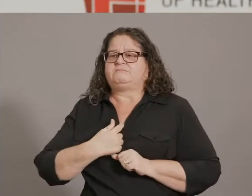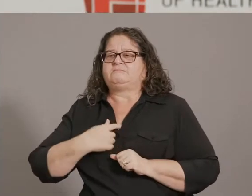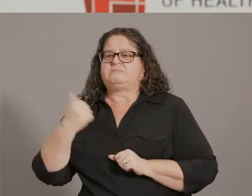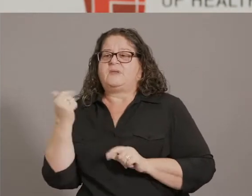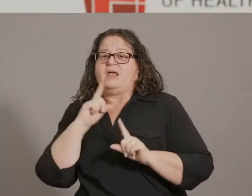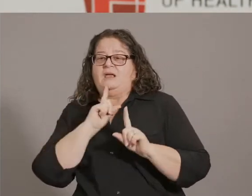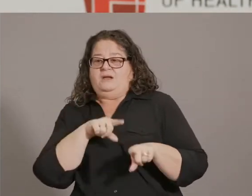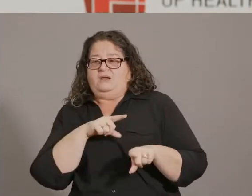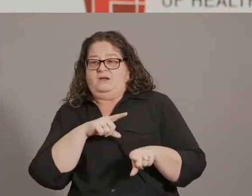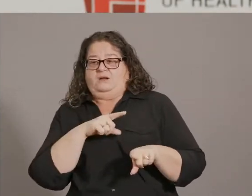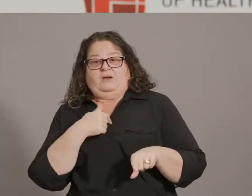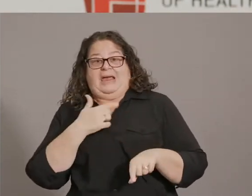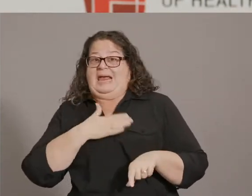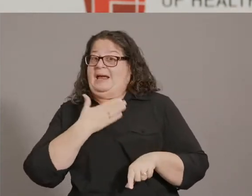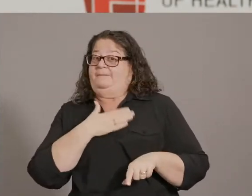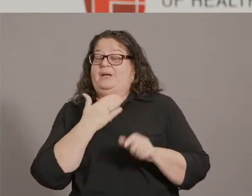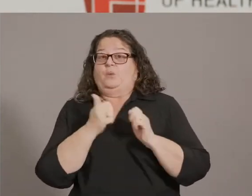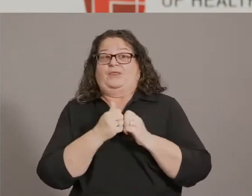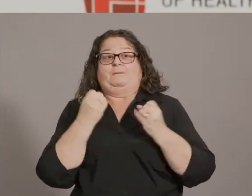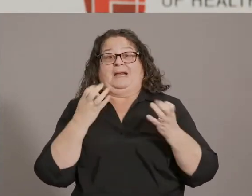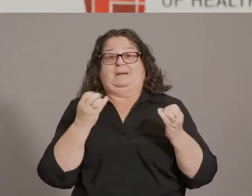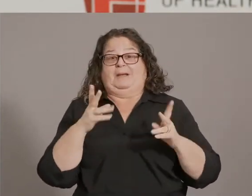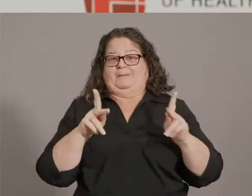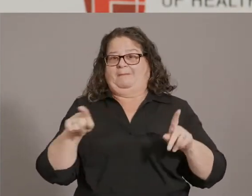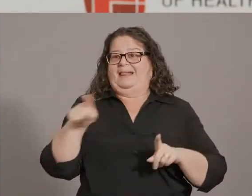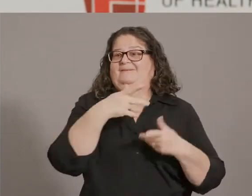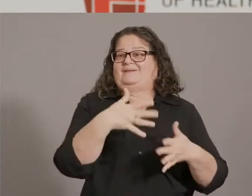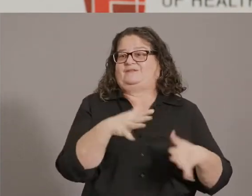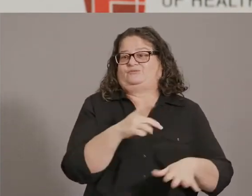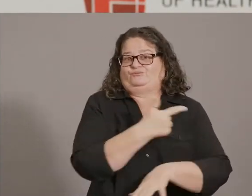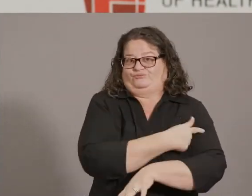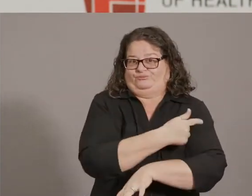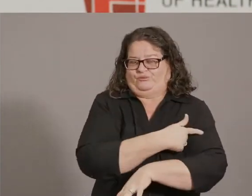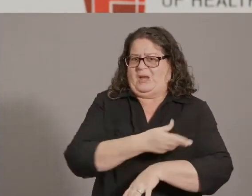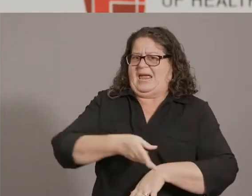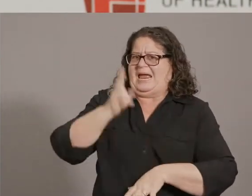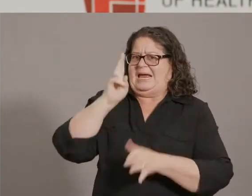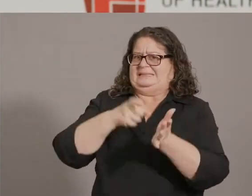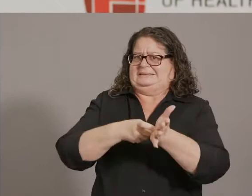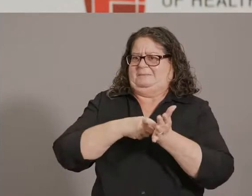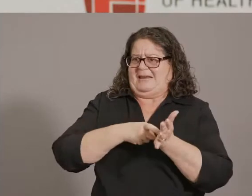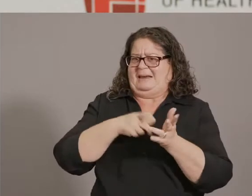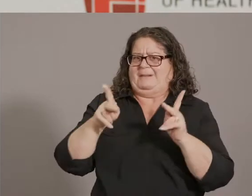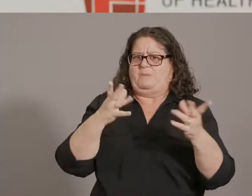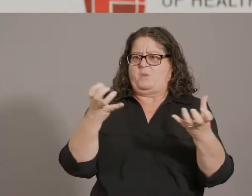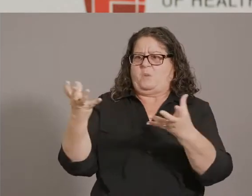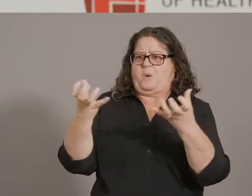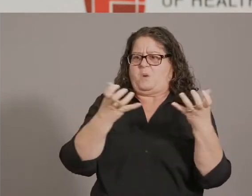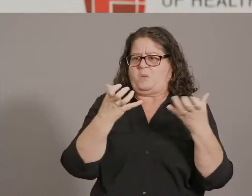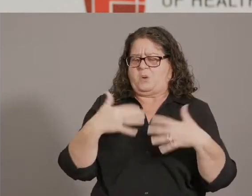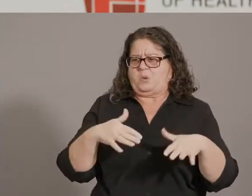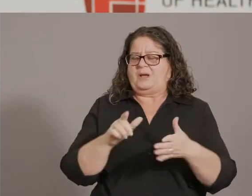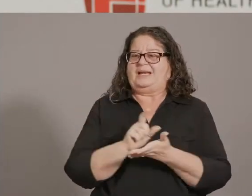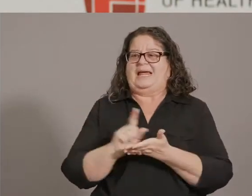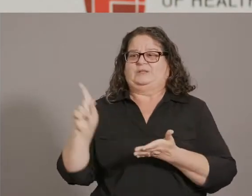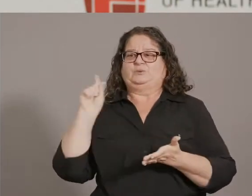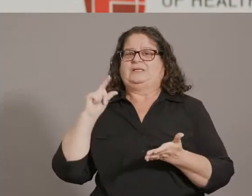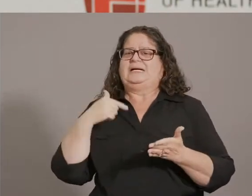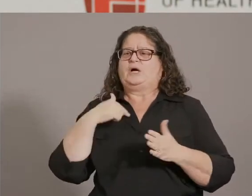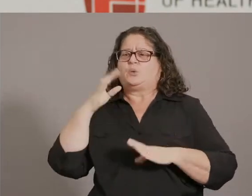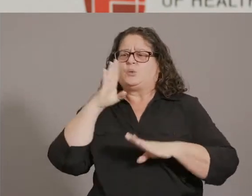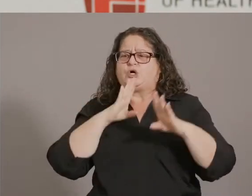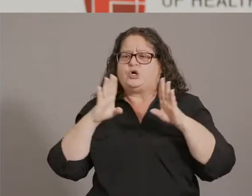the vaccine. Initially last year, we were a little bit worried. I was pleased when we heard early